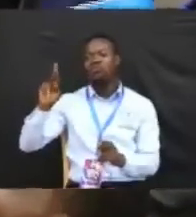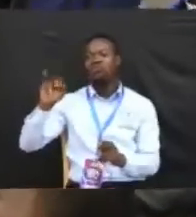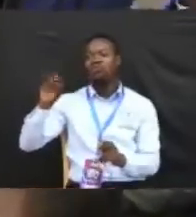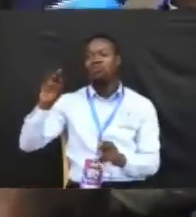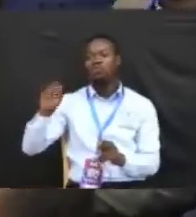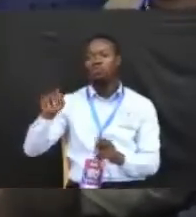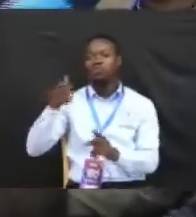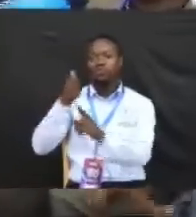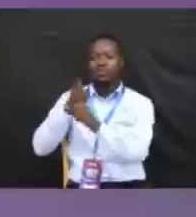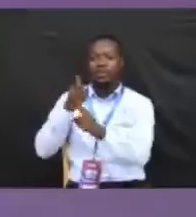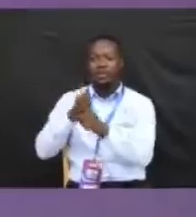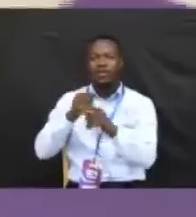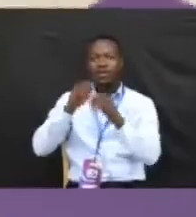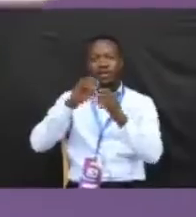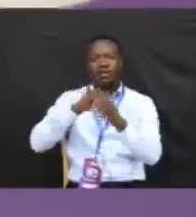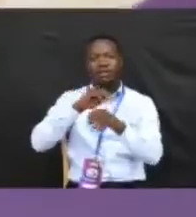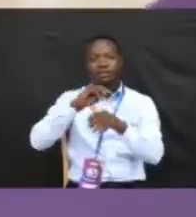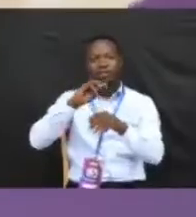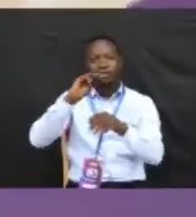MP4